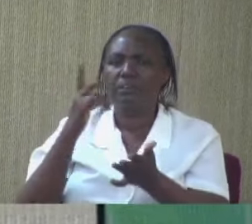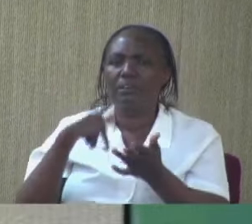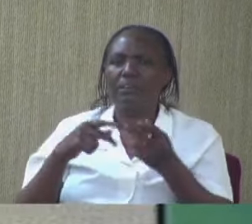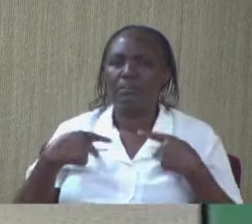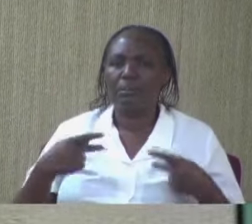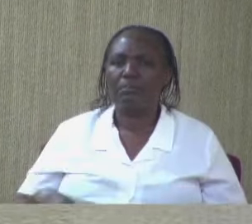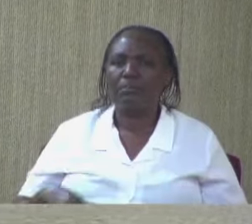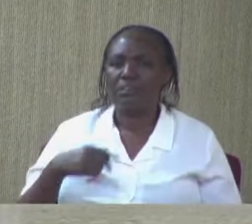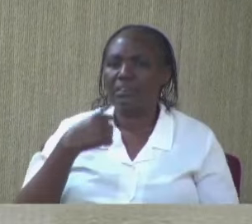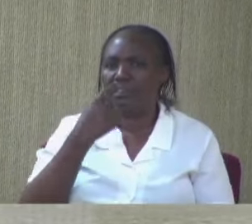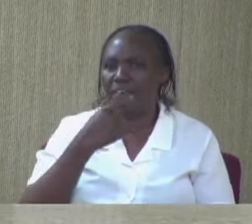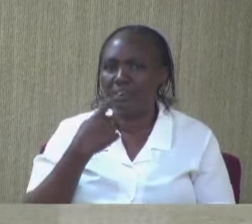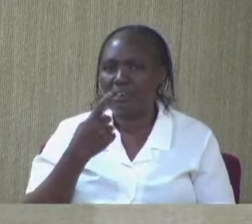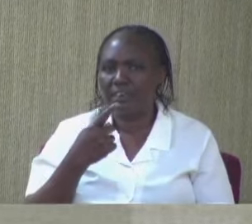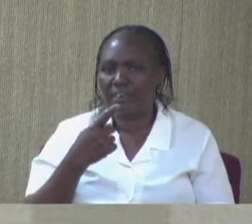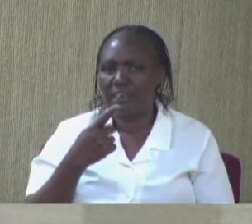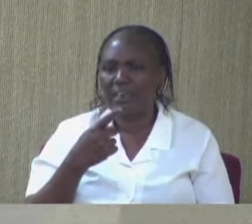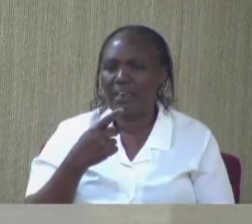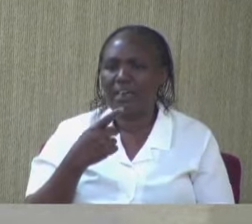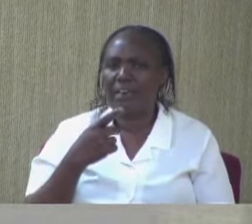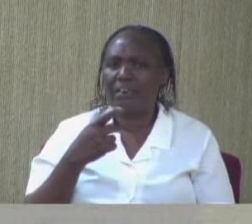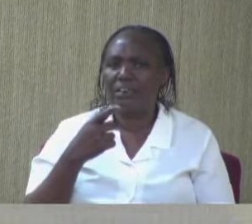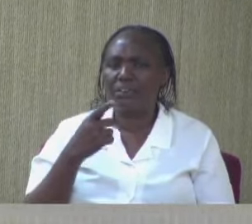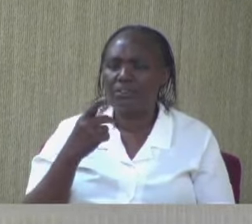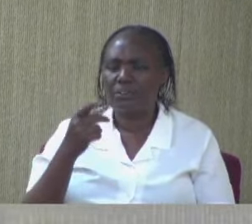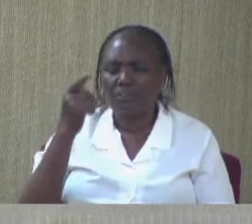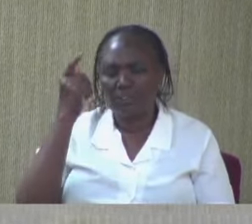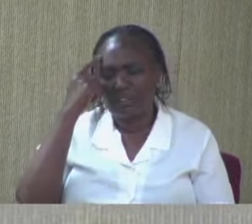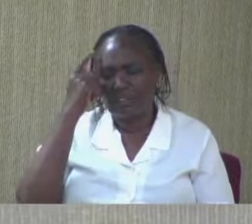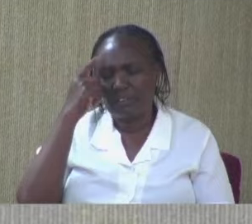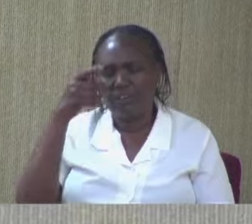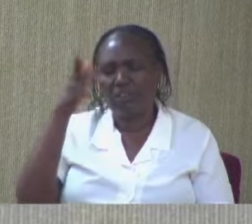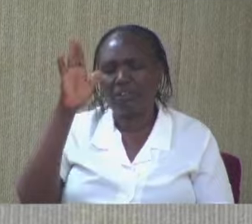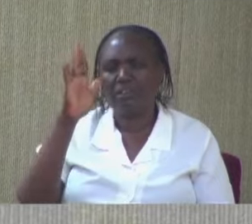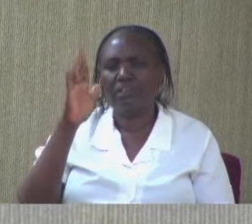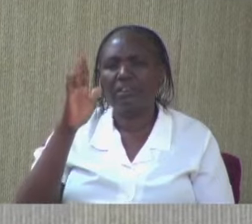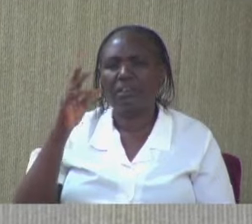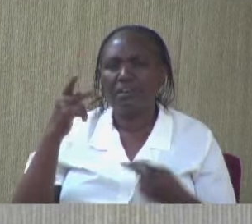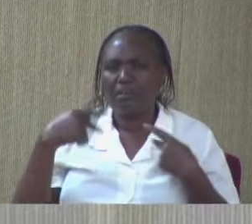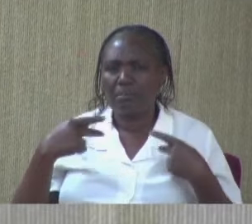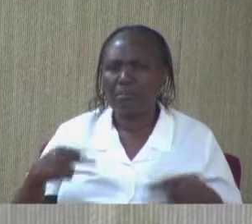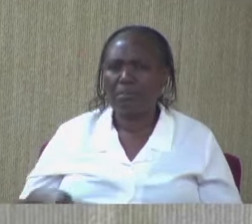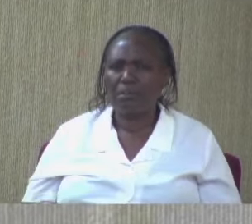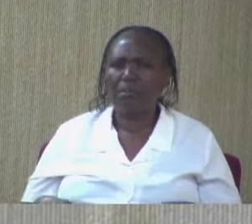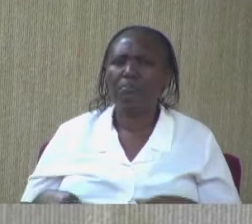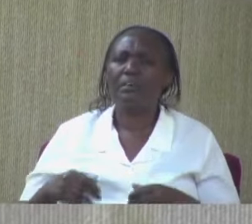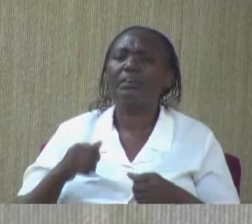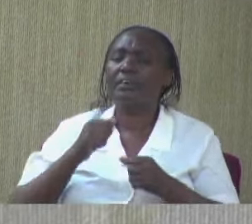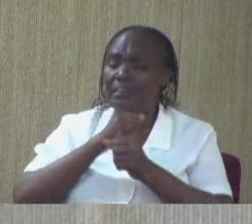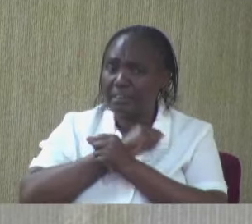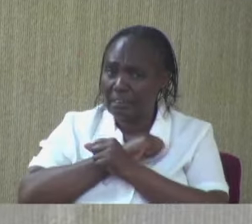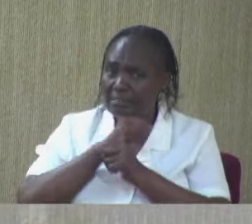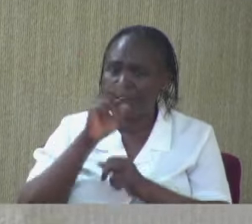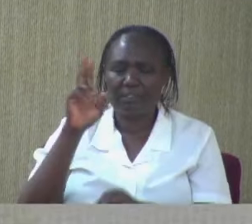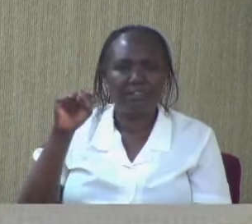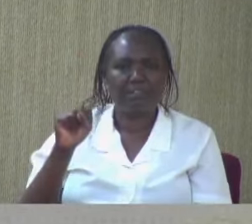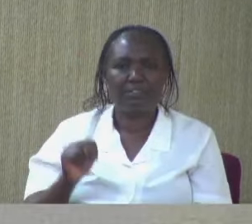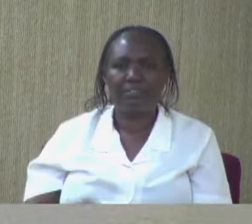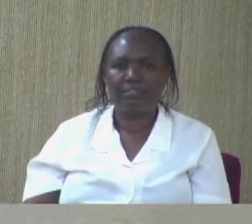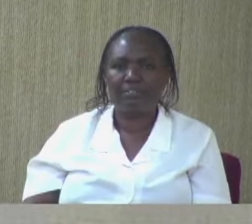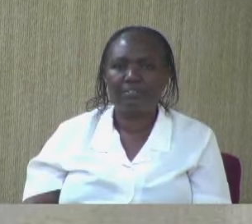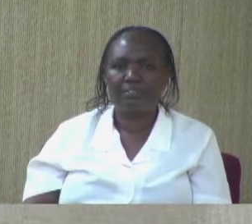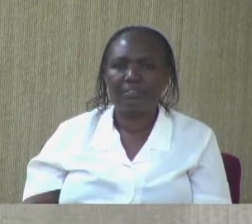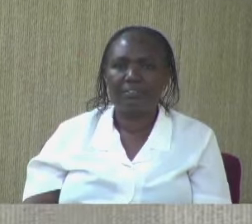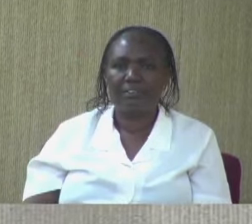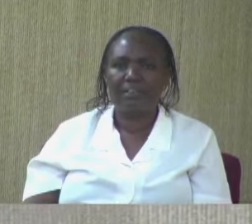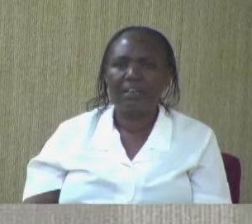And so you expect God's people will be loving Ellen White, isn't it? Wonderful testimonies, right? No. They